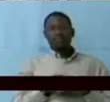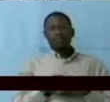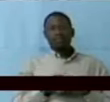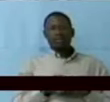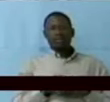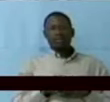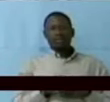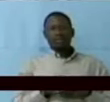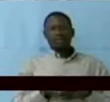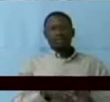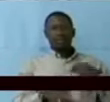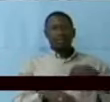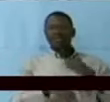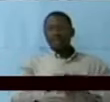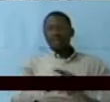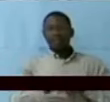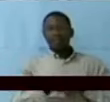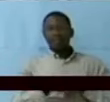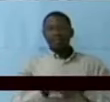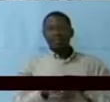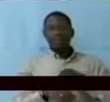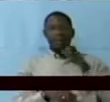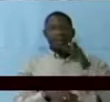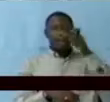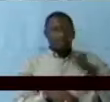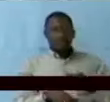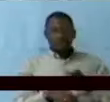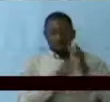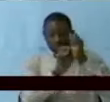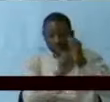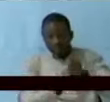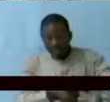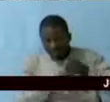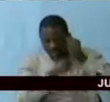this time it was digging. And